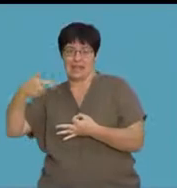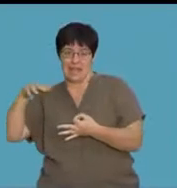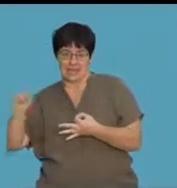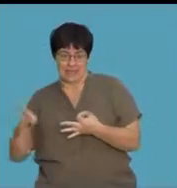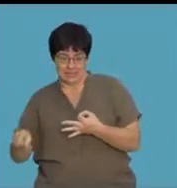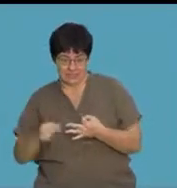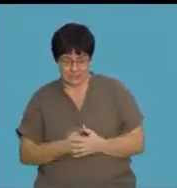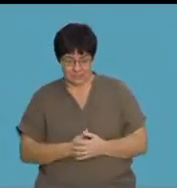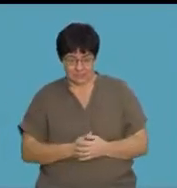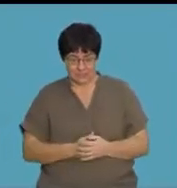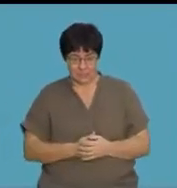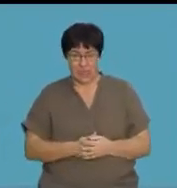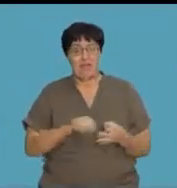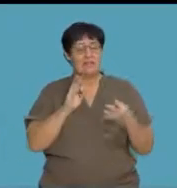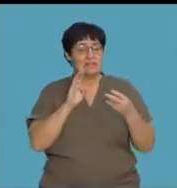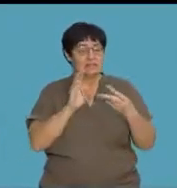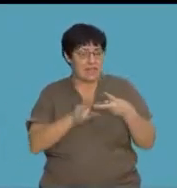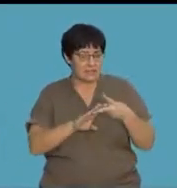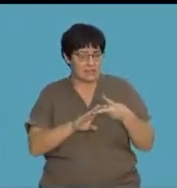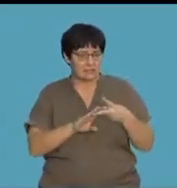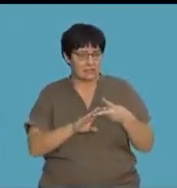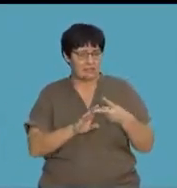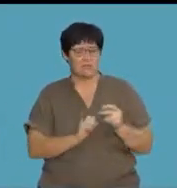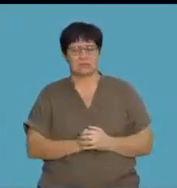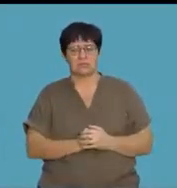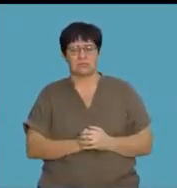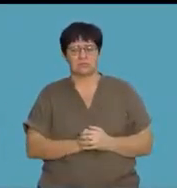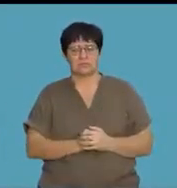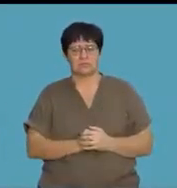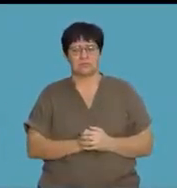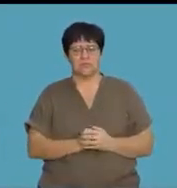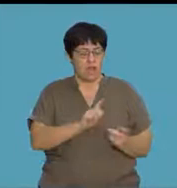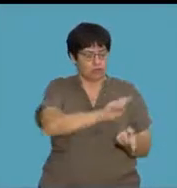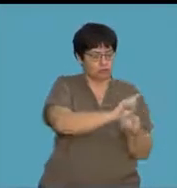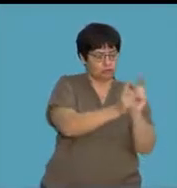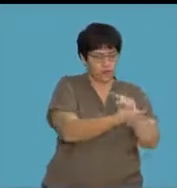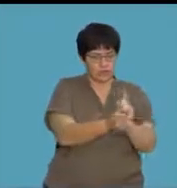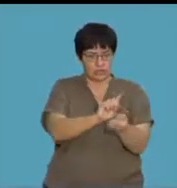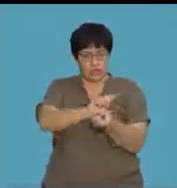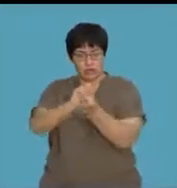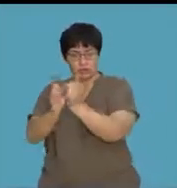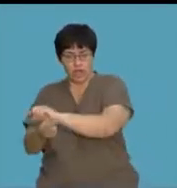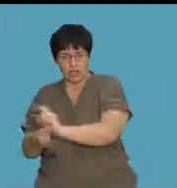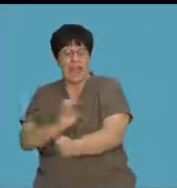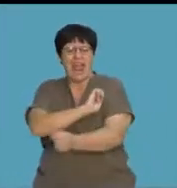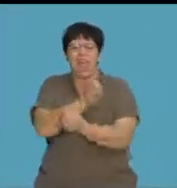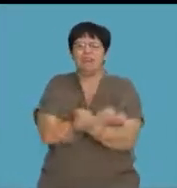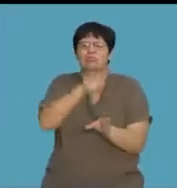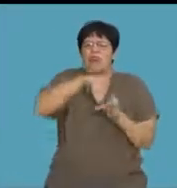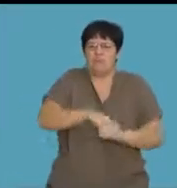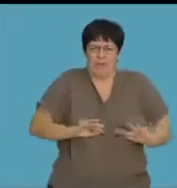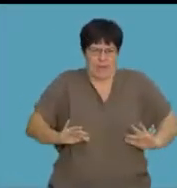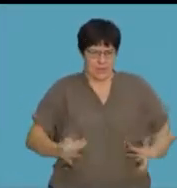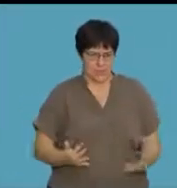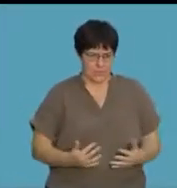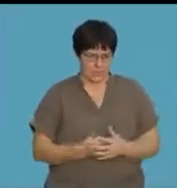that what is the role of energy, when a change of phase of a substance occurs? So